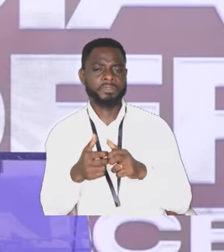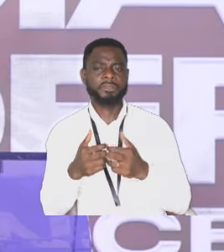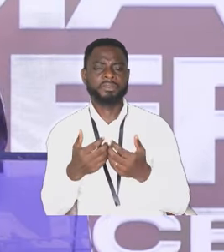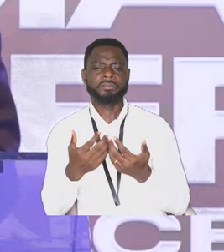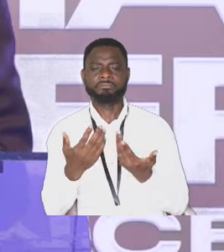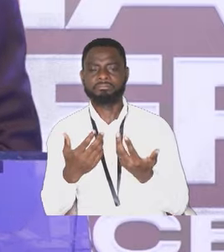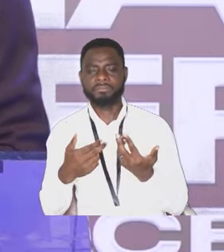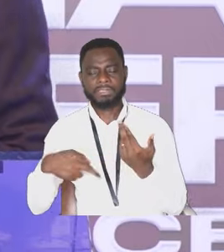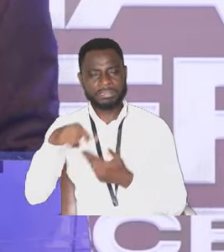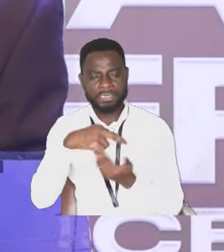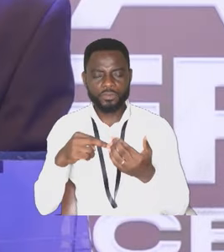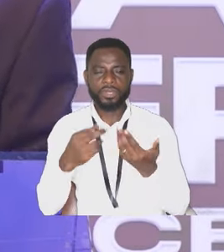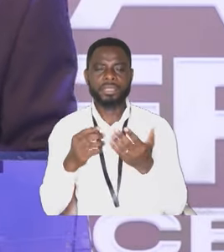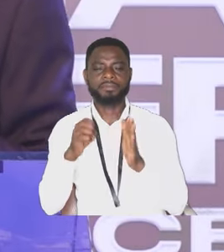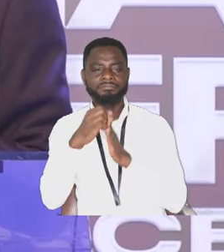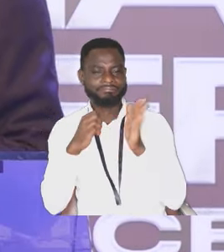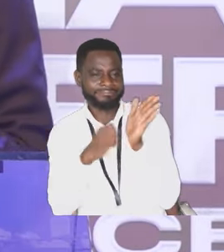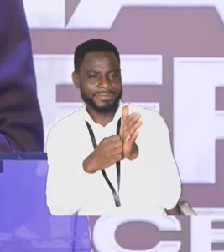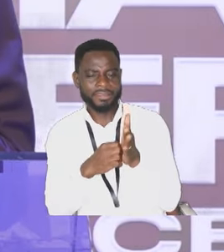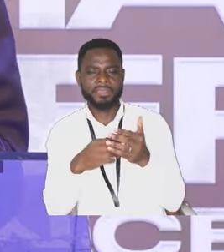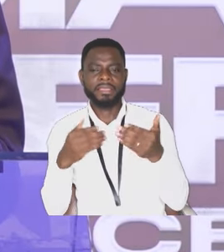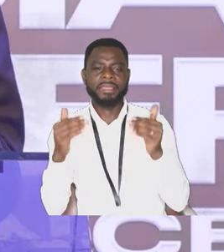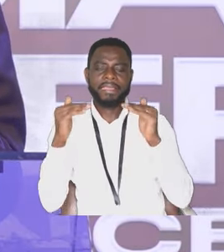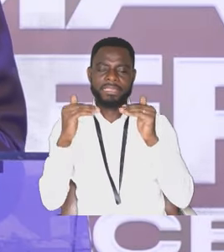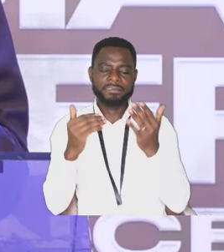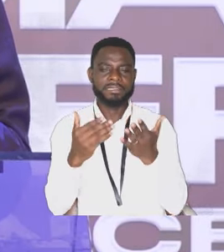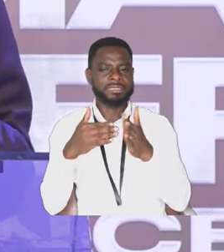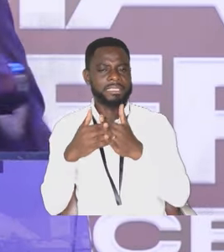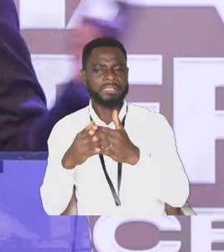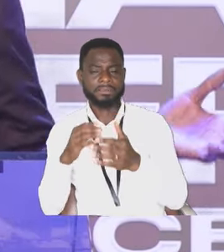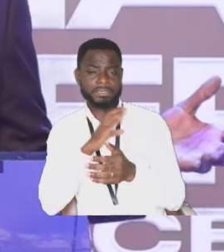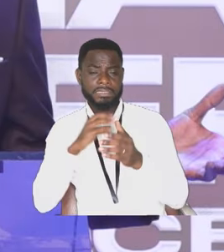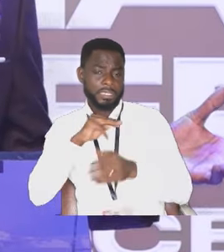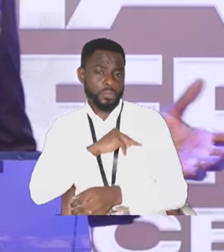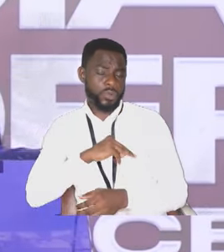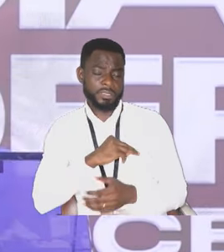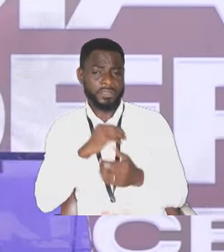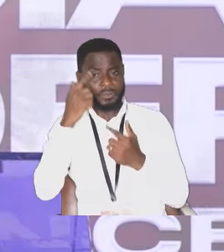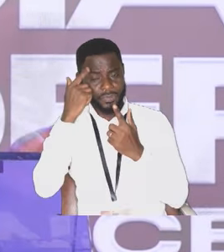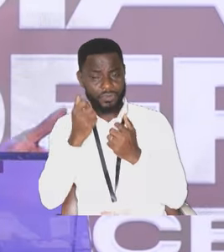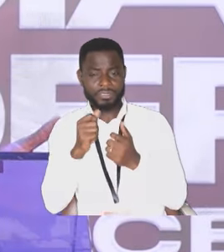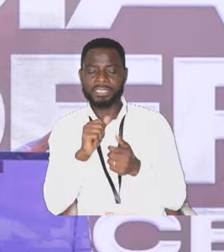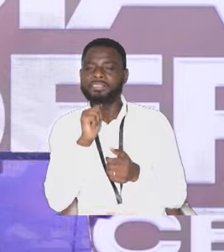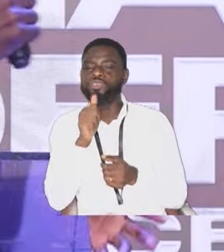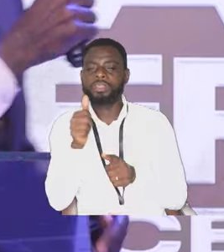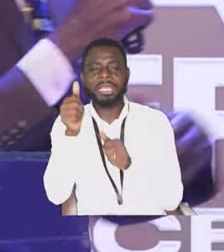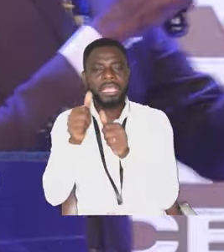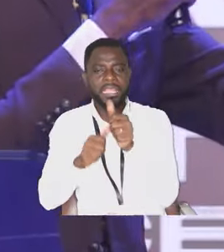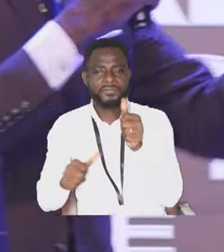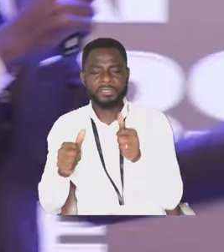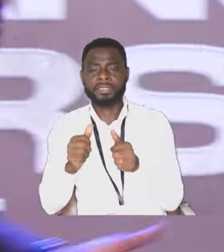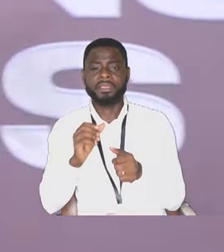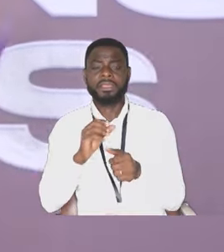ethics versus Christian morality. Because to some extent, it isn't everything that are